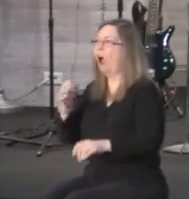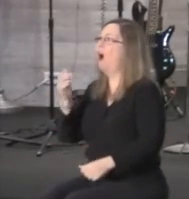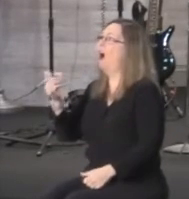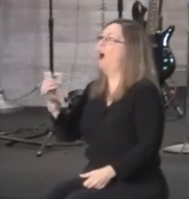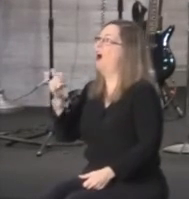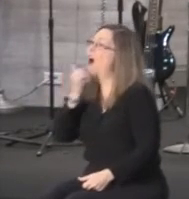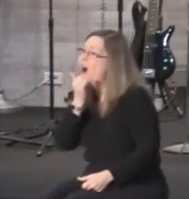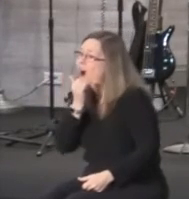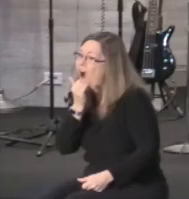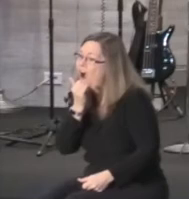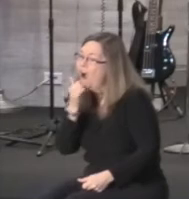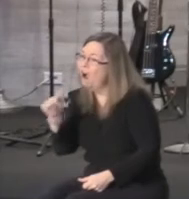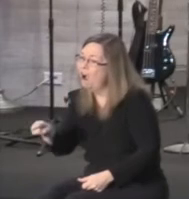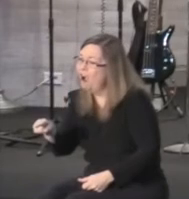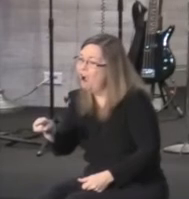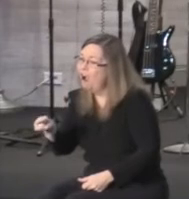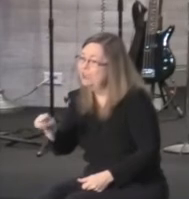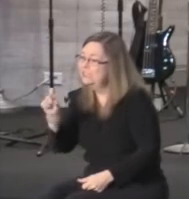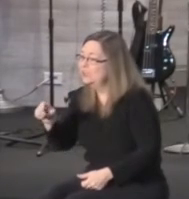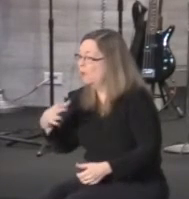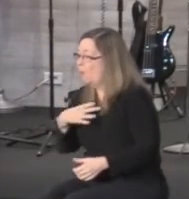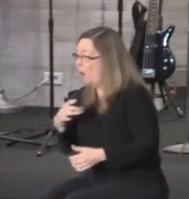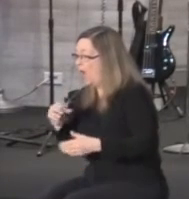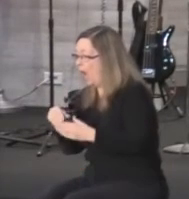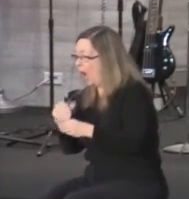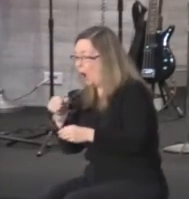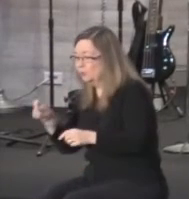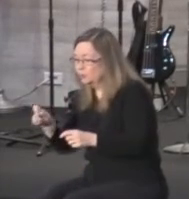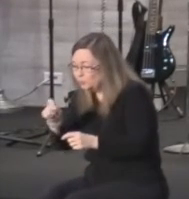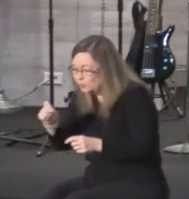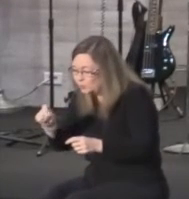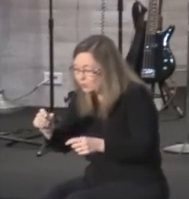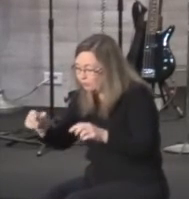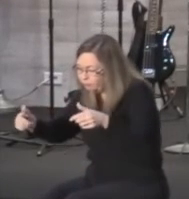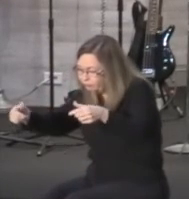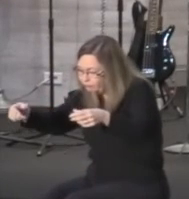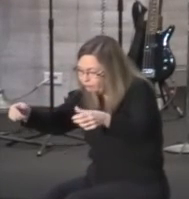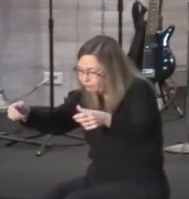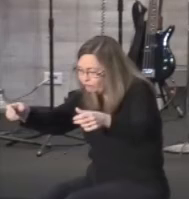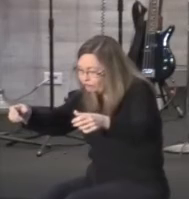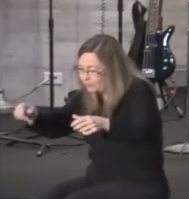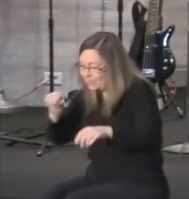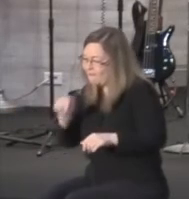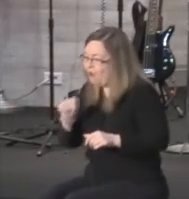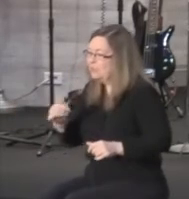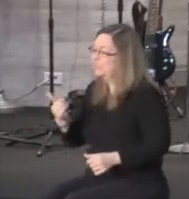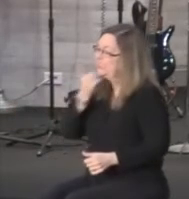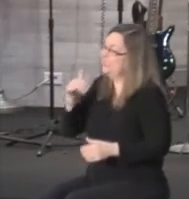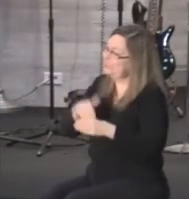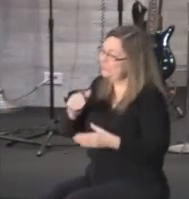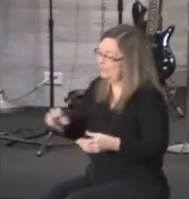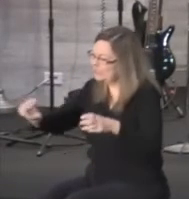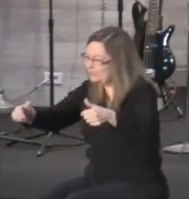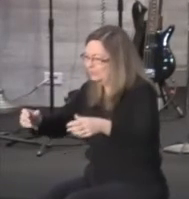Oh! You'd have to wait it out, try to bring it back where it's supposed to be, hit it again, you mess up, pull it